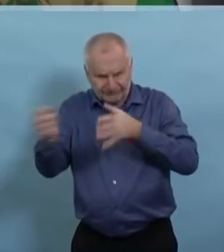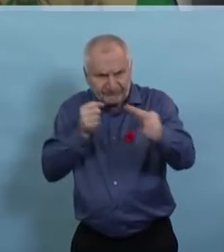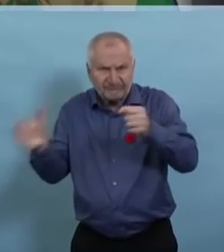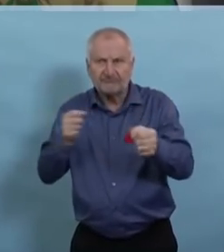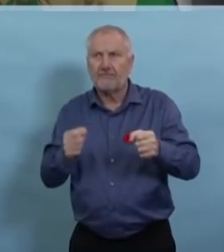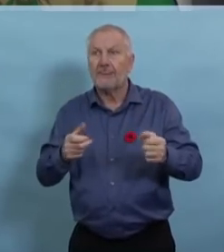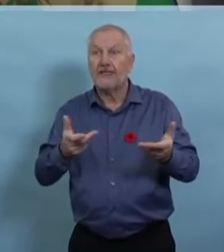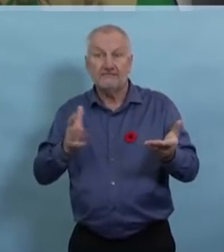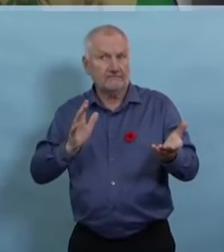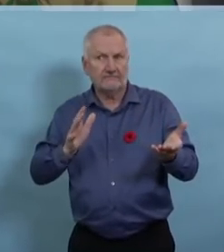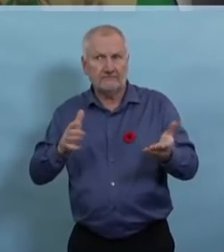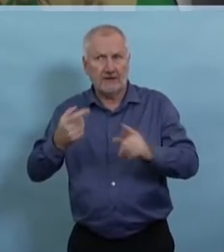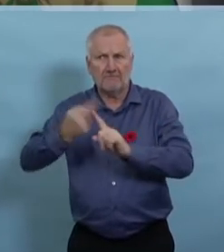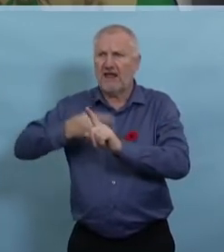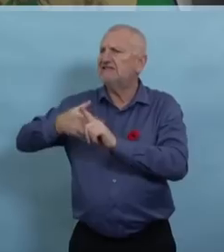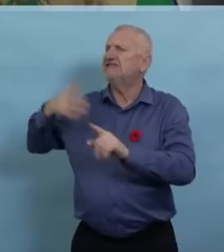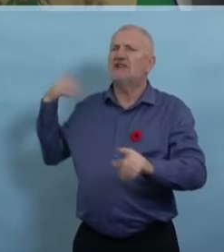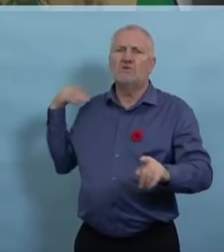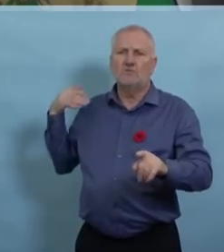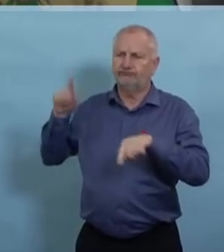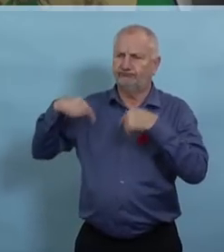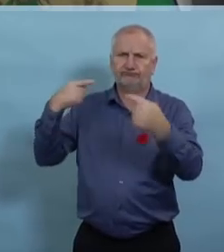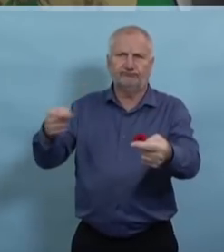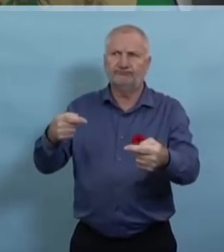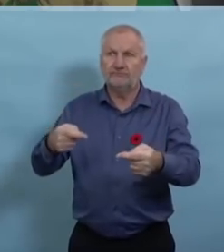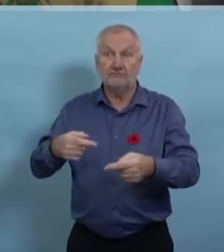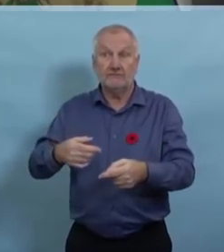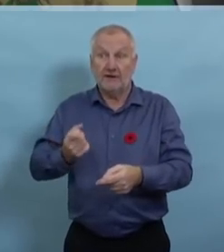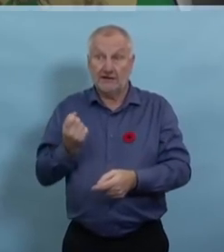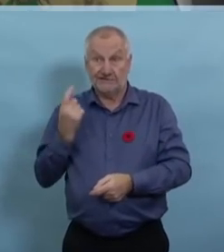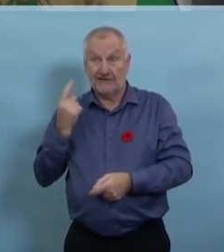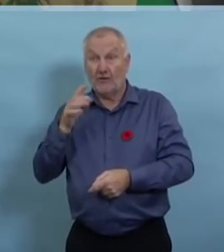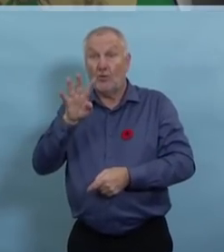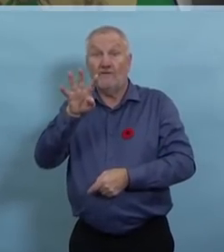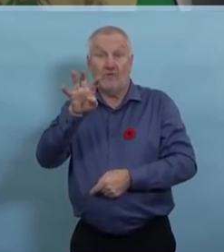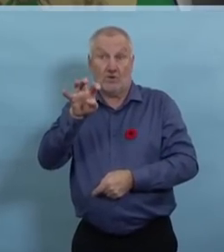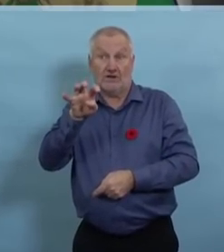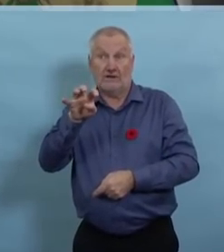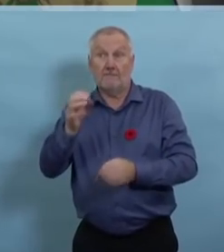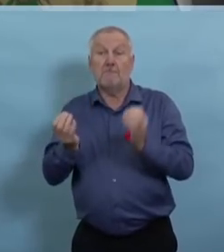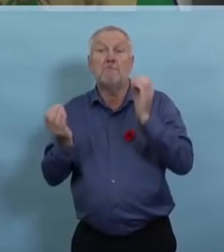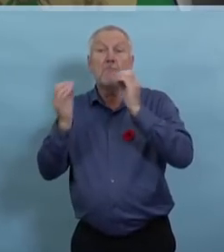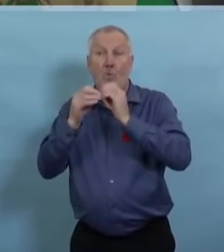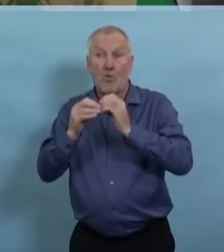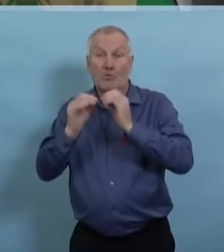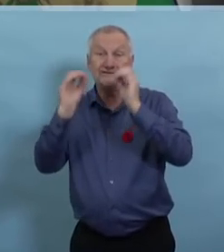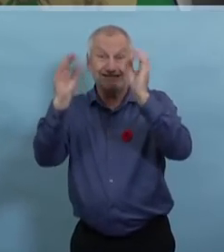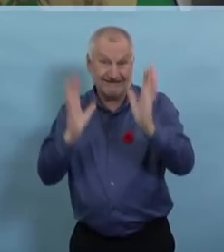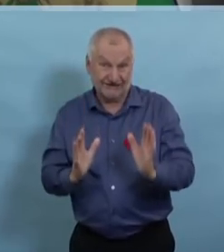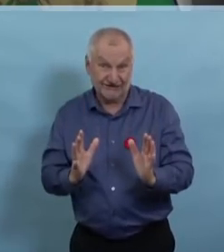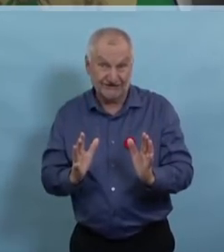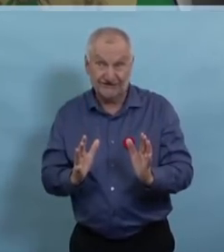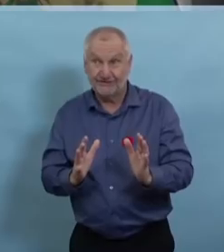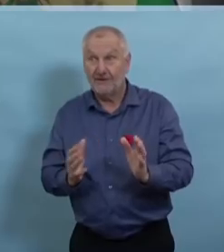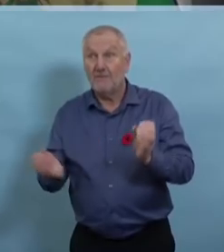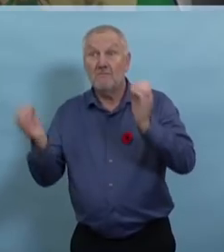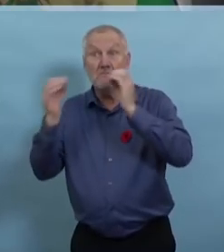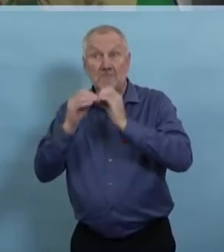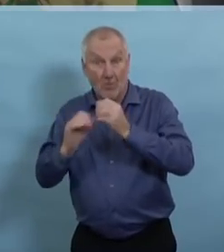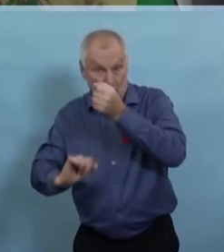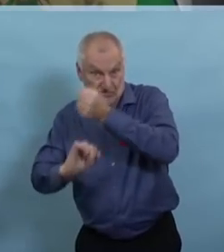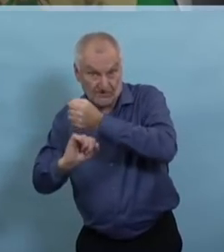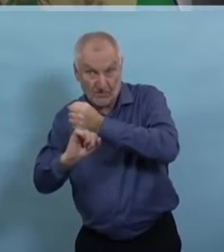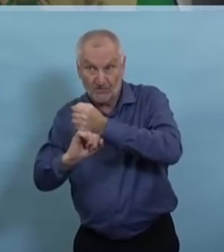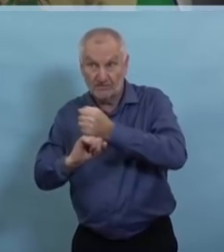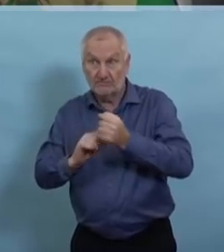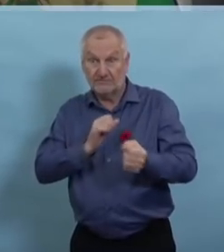months now. I understand there's, you know, 400 additional teachers within the system, many more support staff. So it's not like they haven't, you